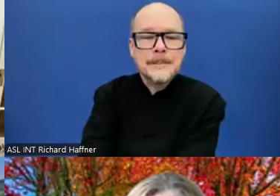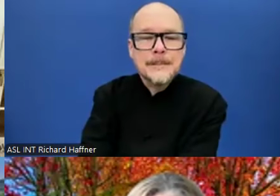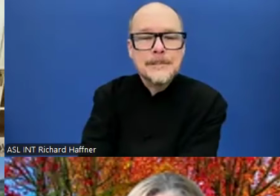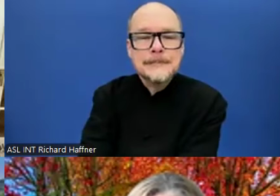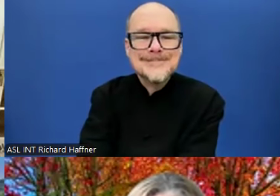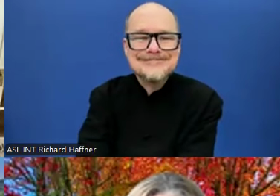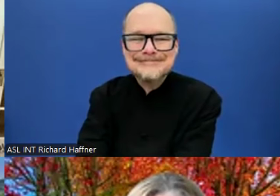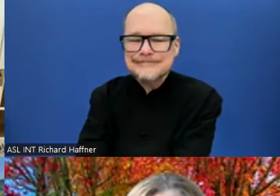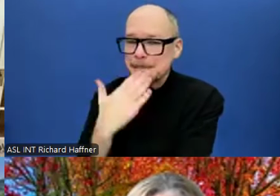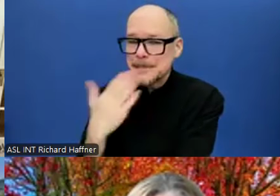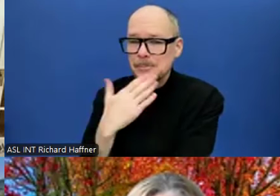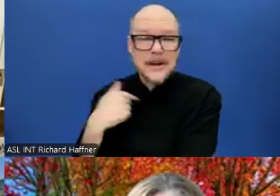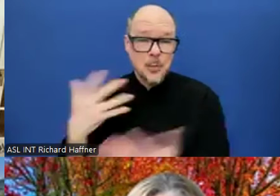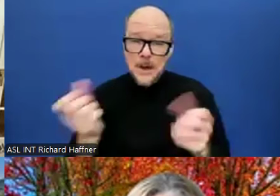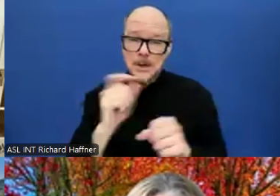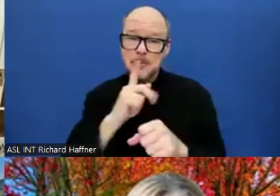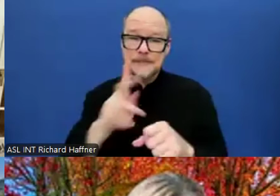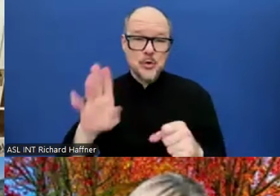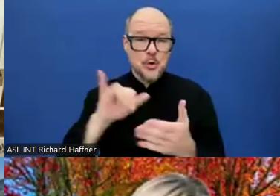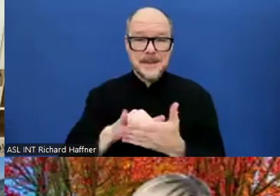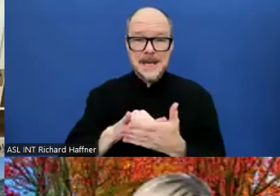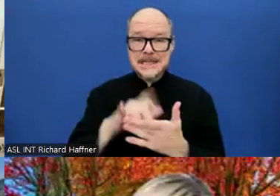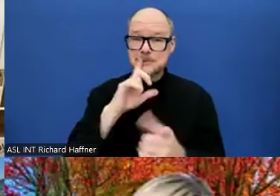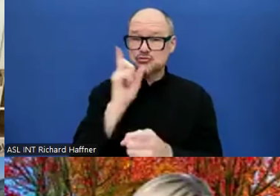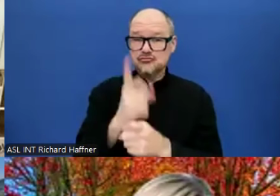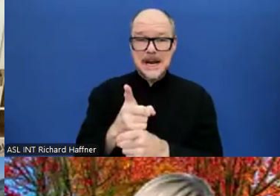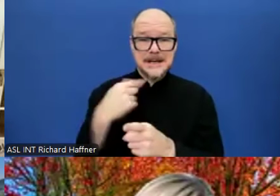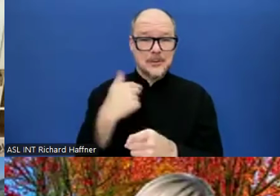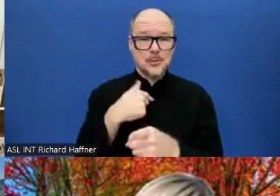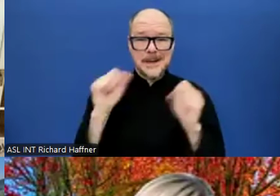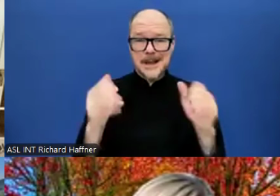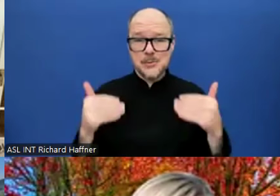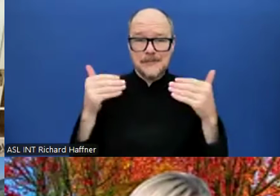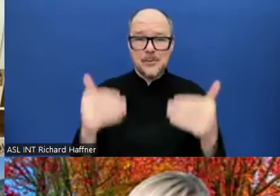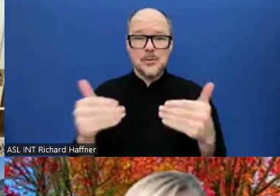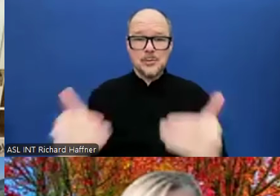Appreciate we just that. Want to confirm that is correct and that we can move forward that way.